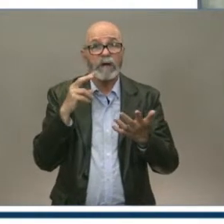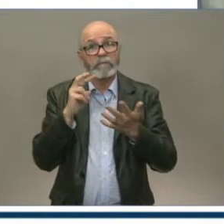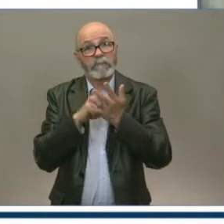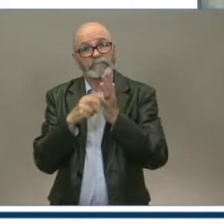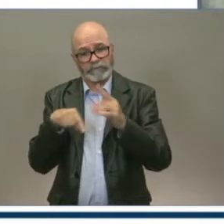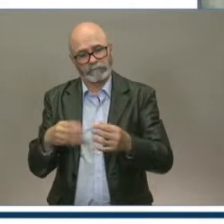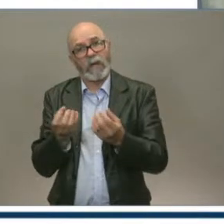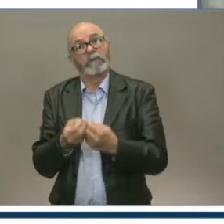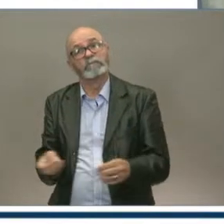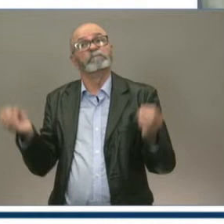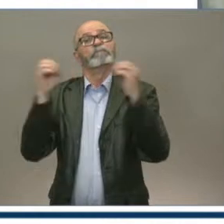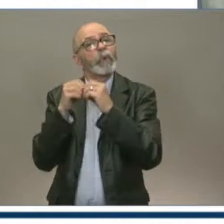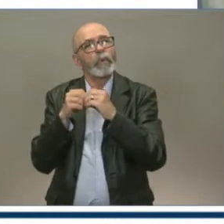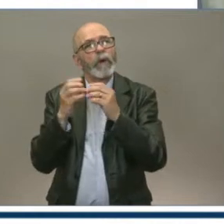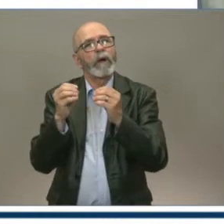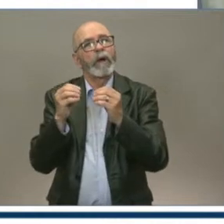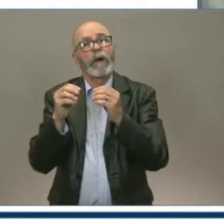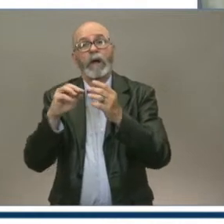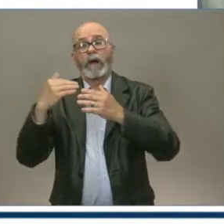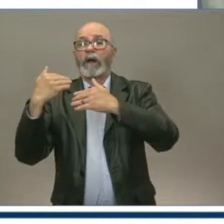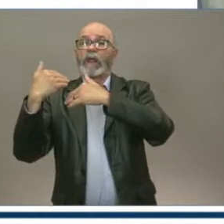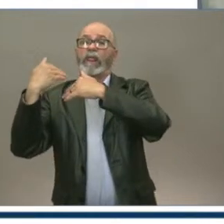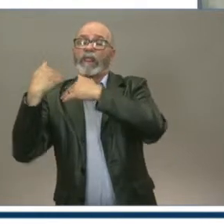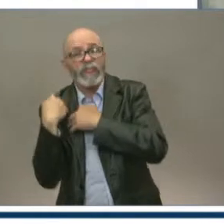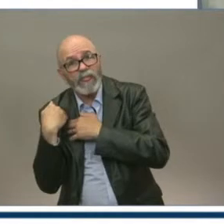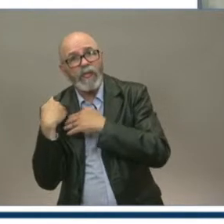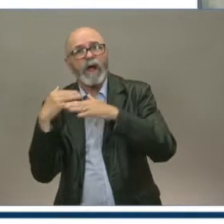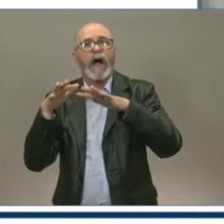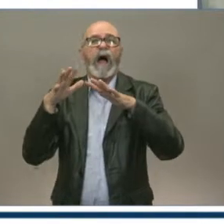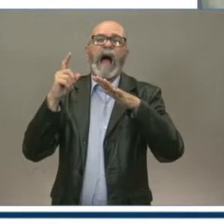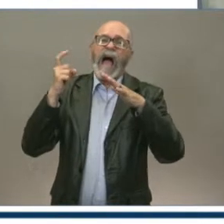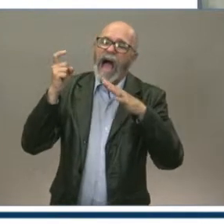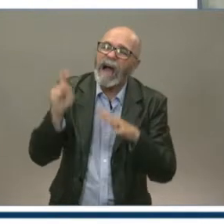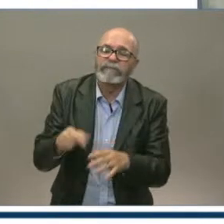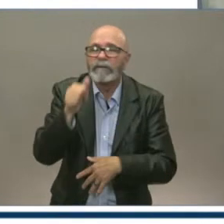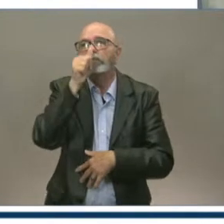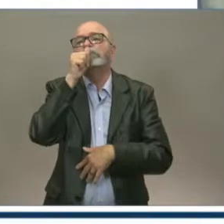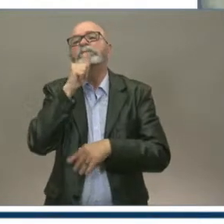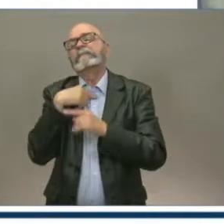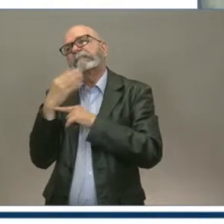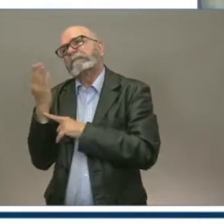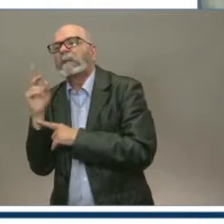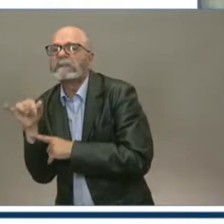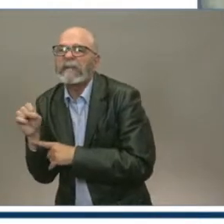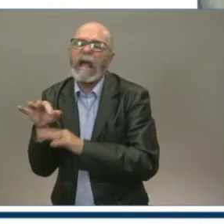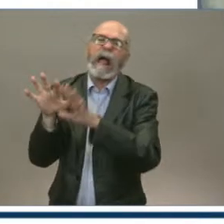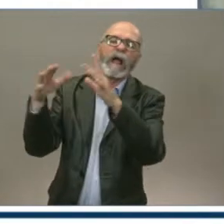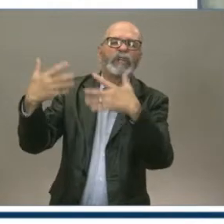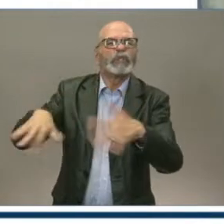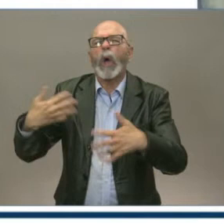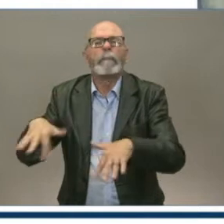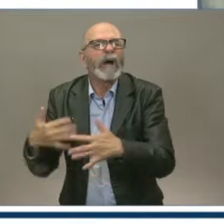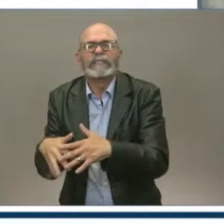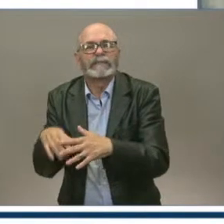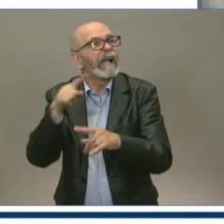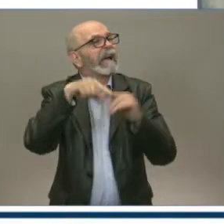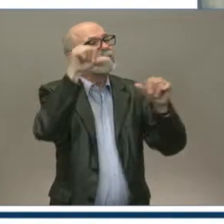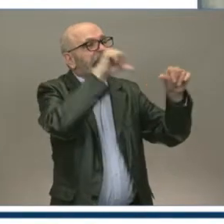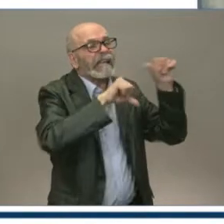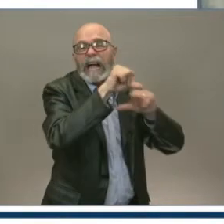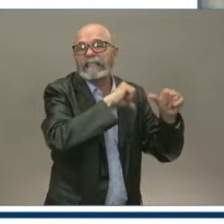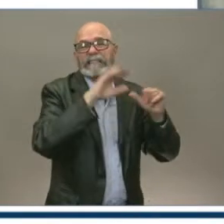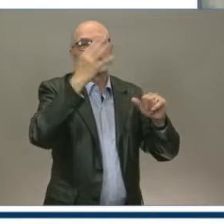Scotians, making them self-isolate when there was no science to back that up. Similarly, with the restrictions